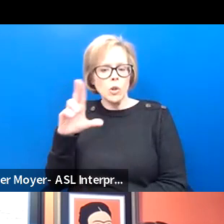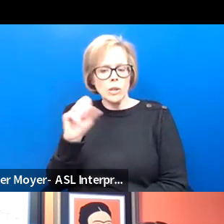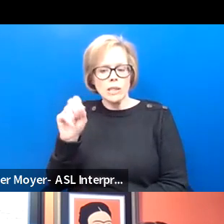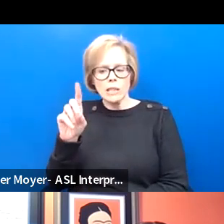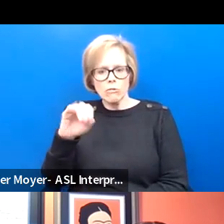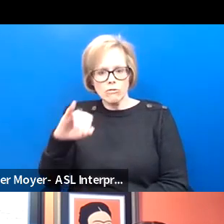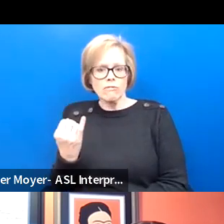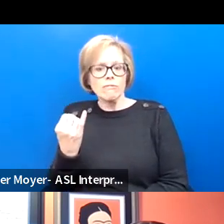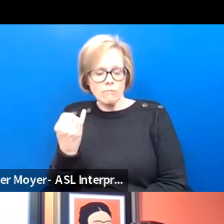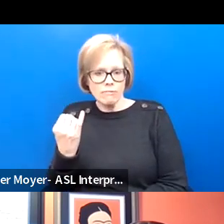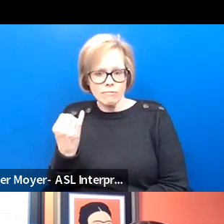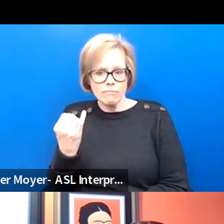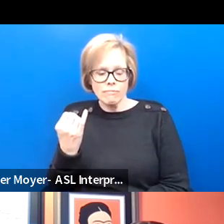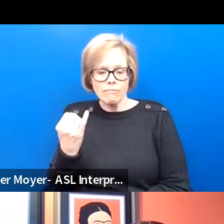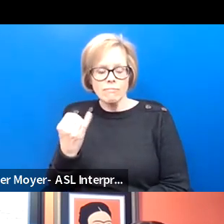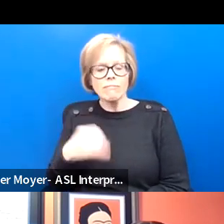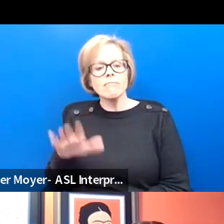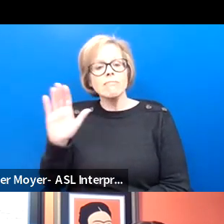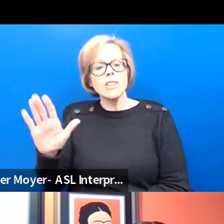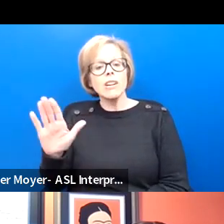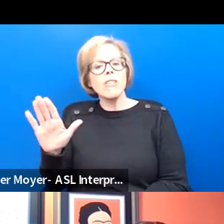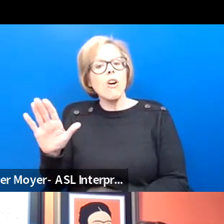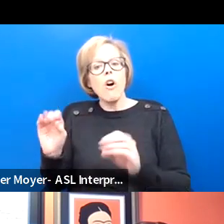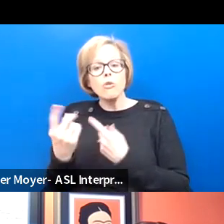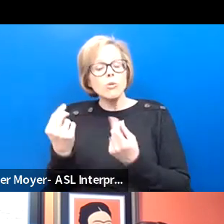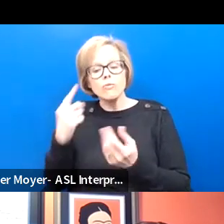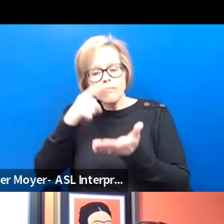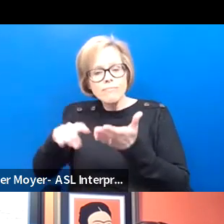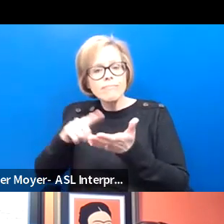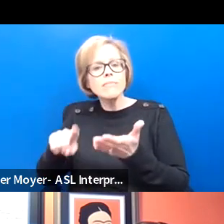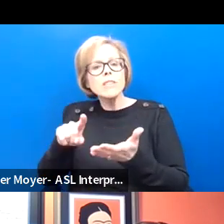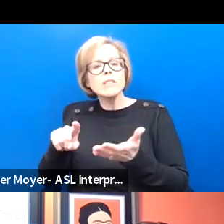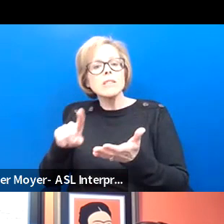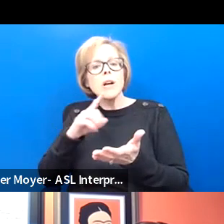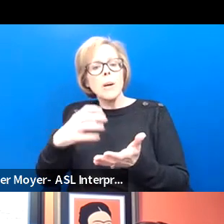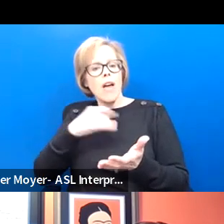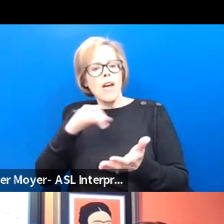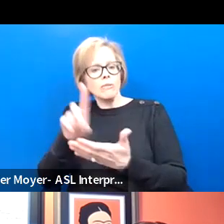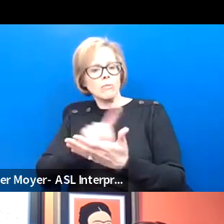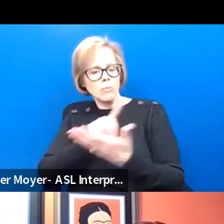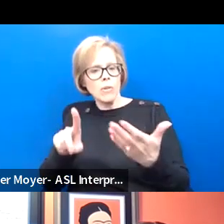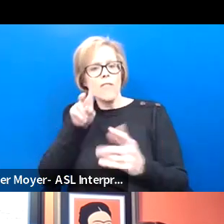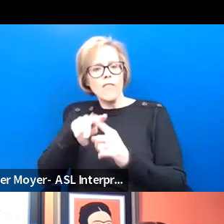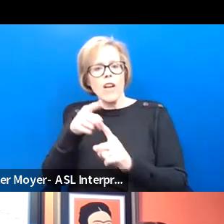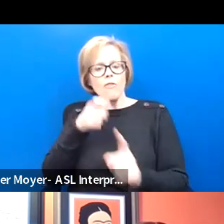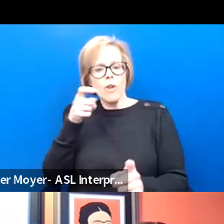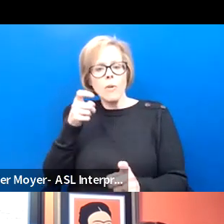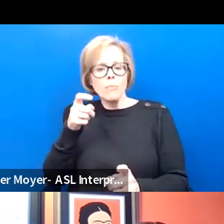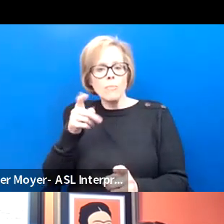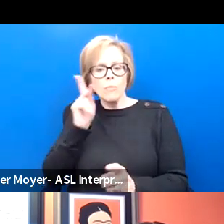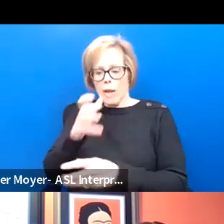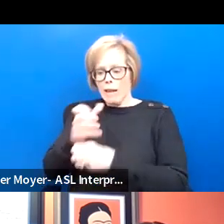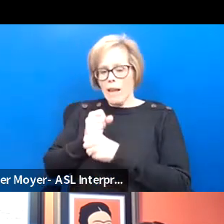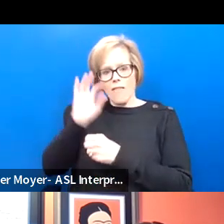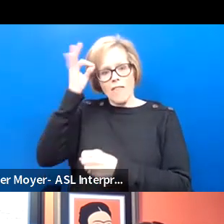Department of Justice. His office investigates discrimination complaints filed against recipients of federal financial